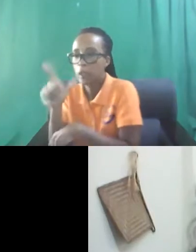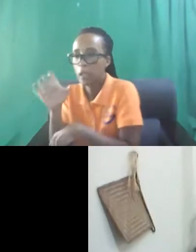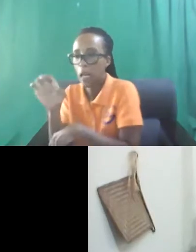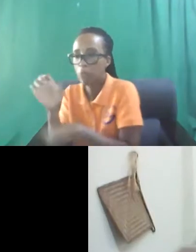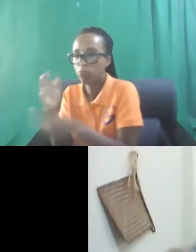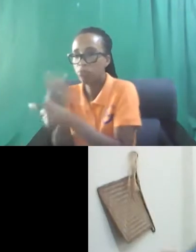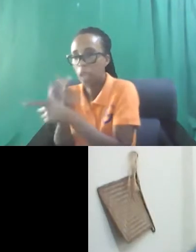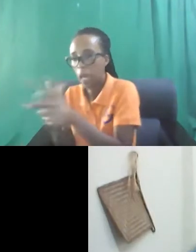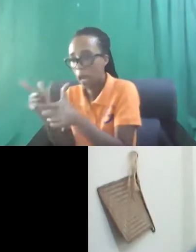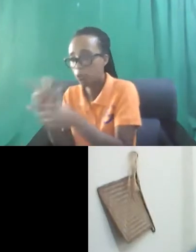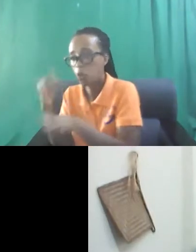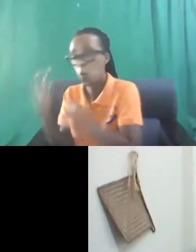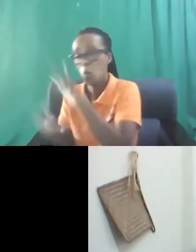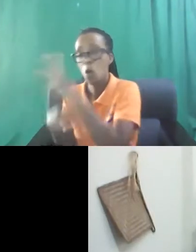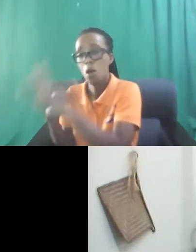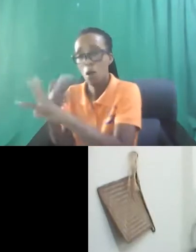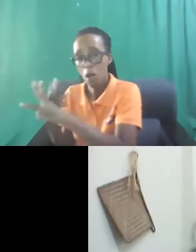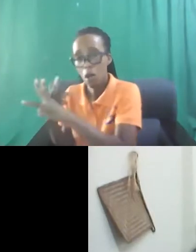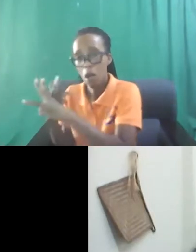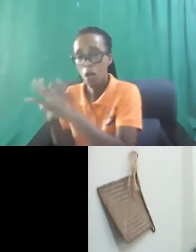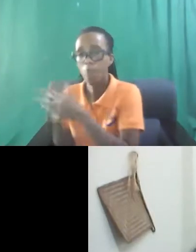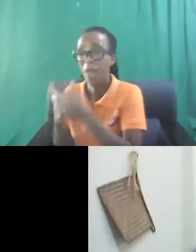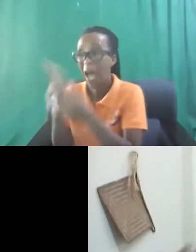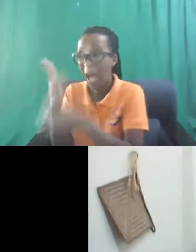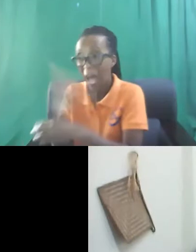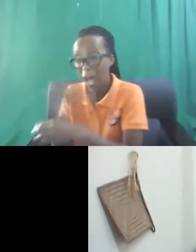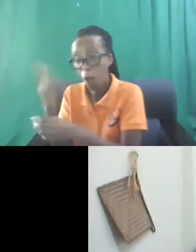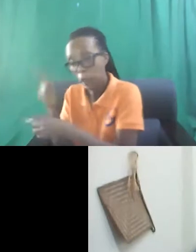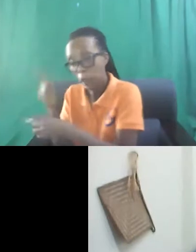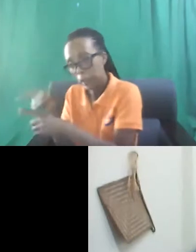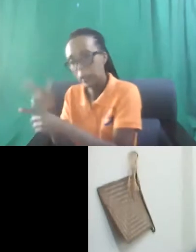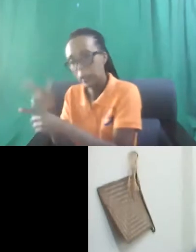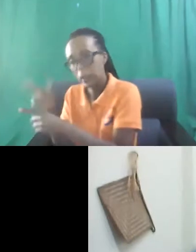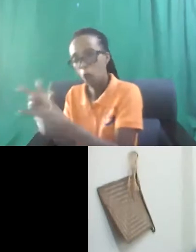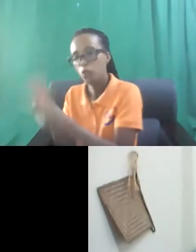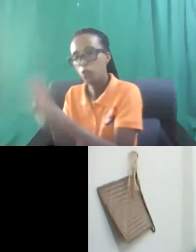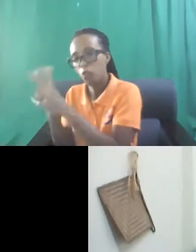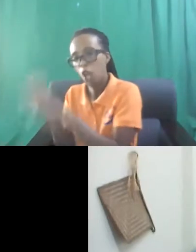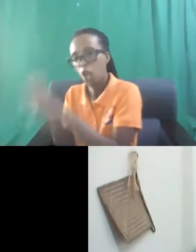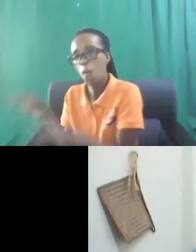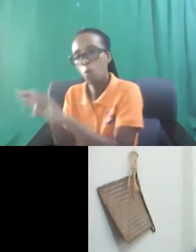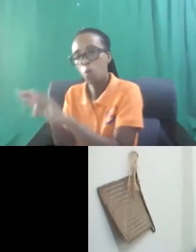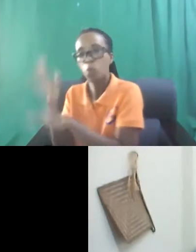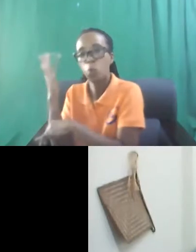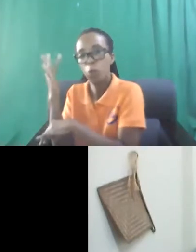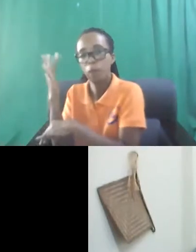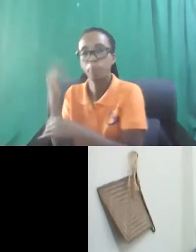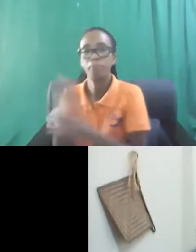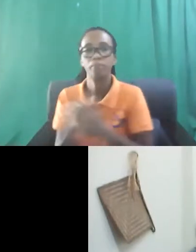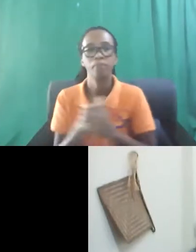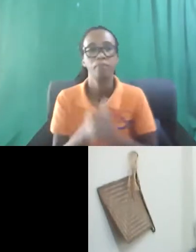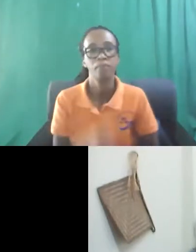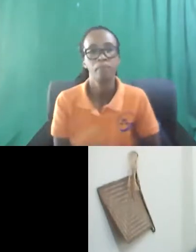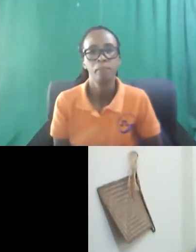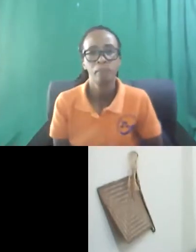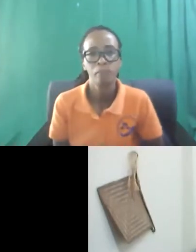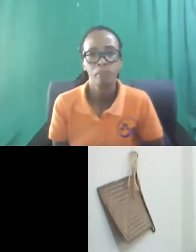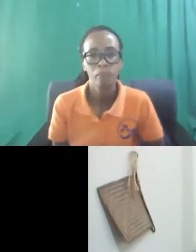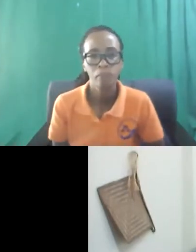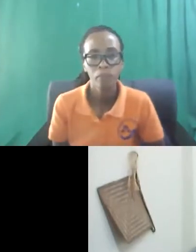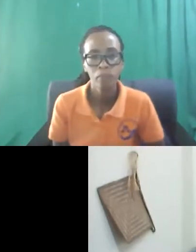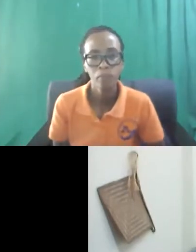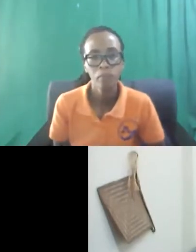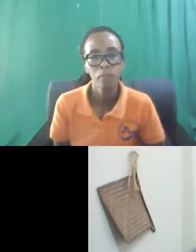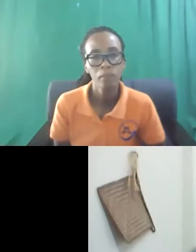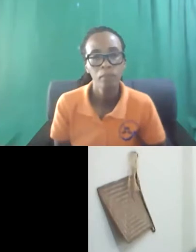world, and the importance of recognizing them and validating them, making them official and